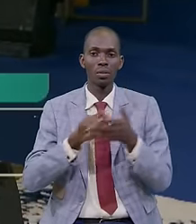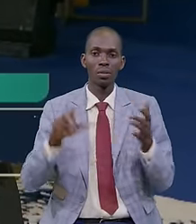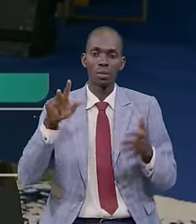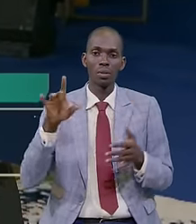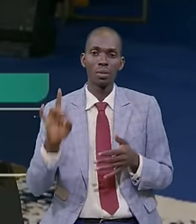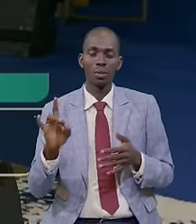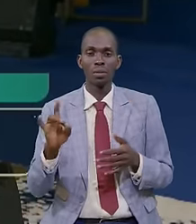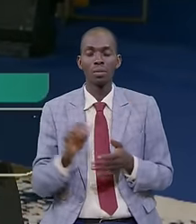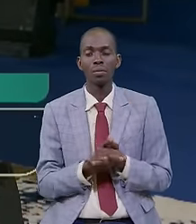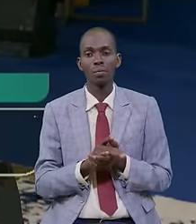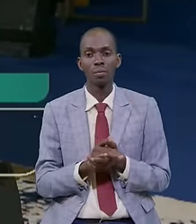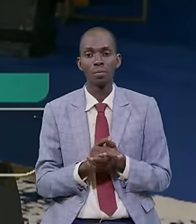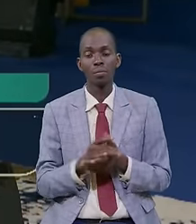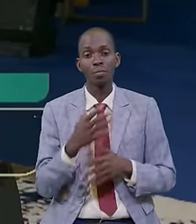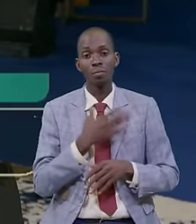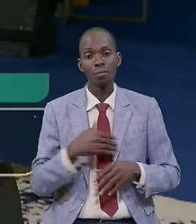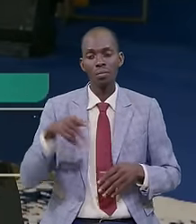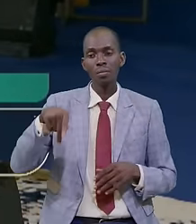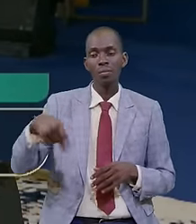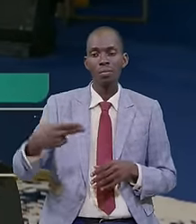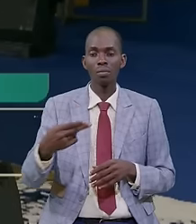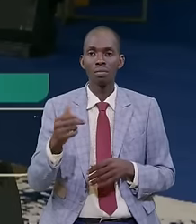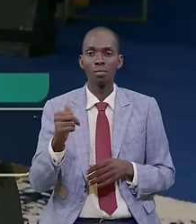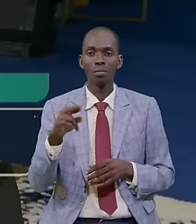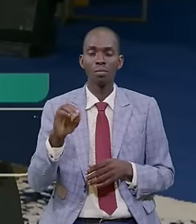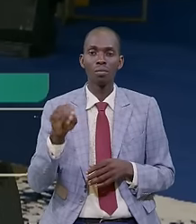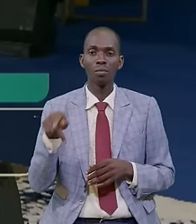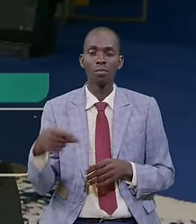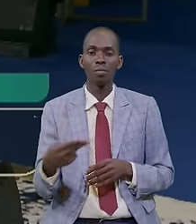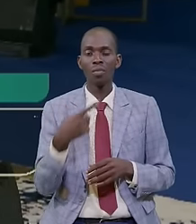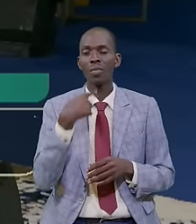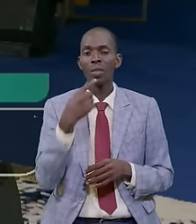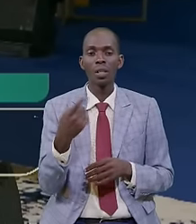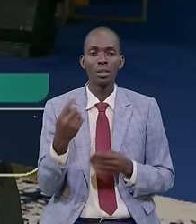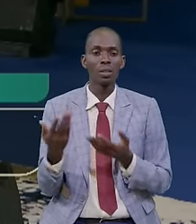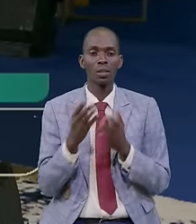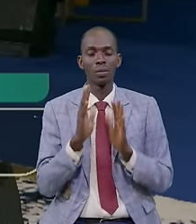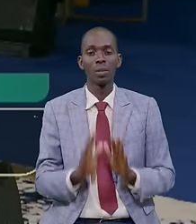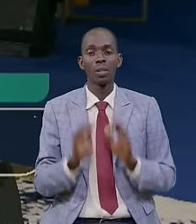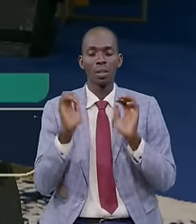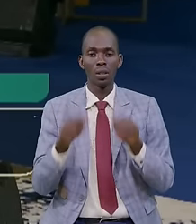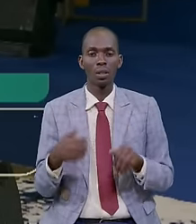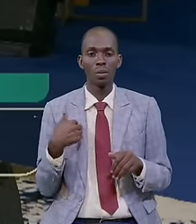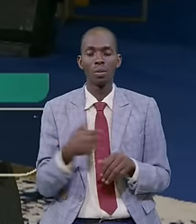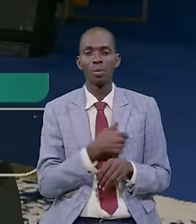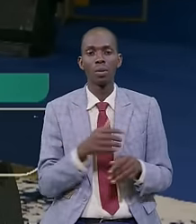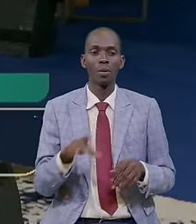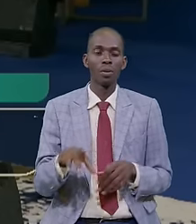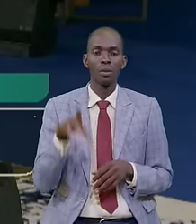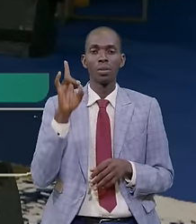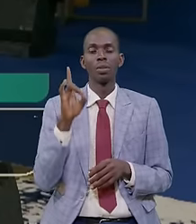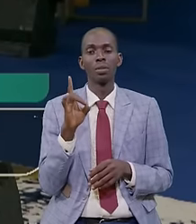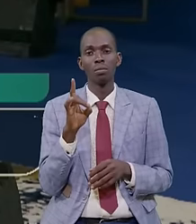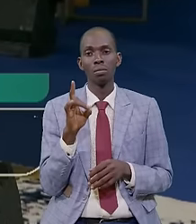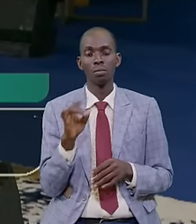And Pharaoh said unto his servants, can we find such